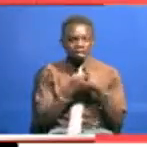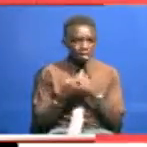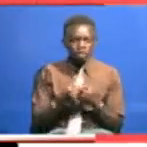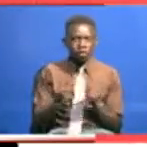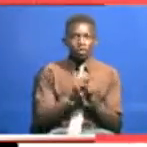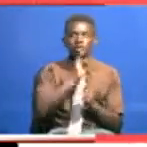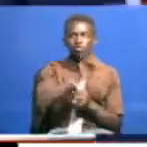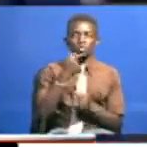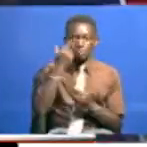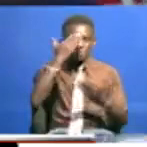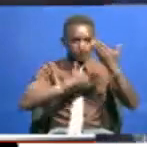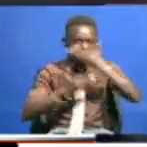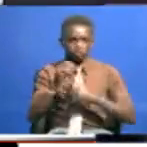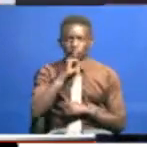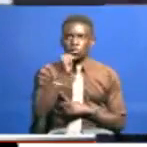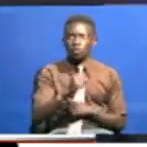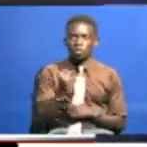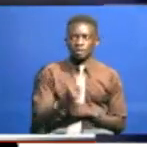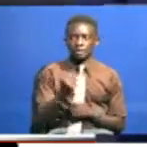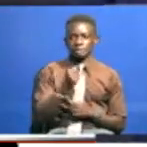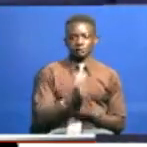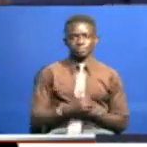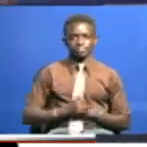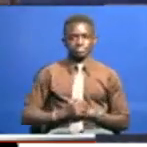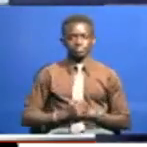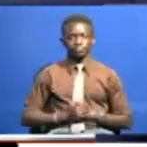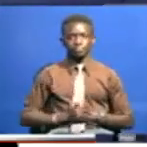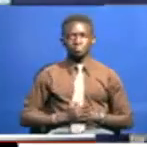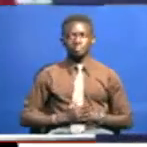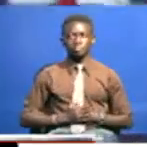old age. Timothy Kipnusu, Darubini.